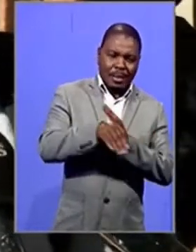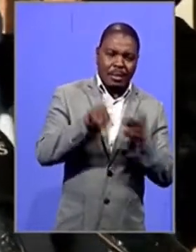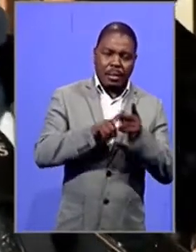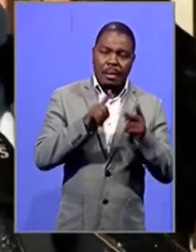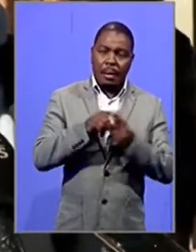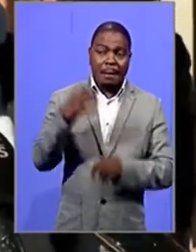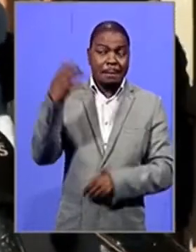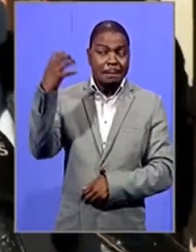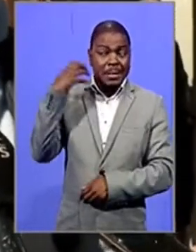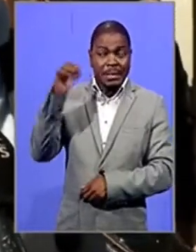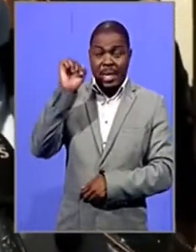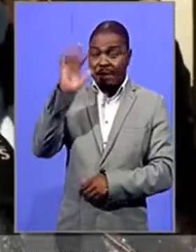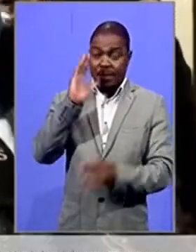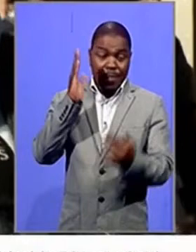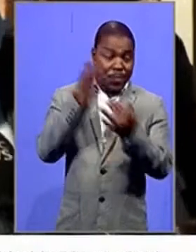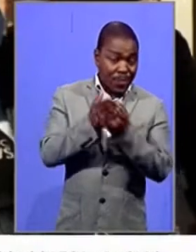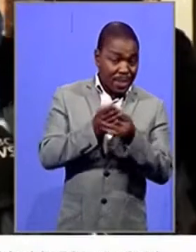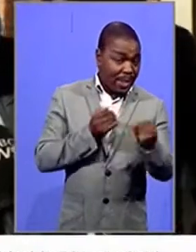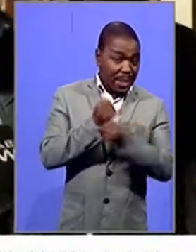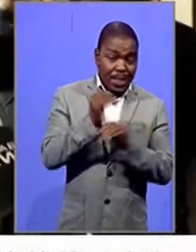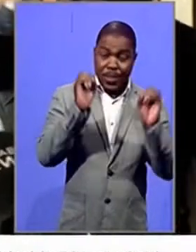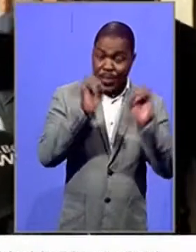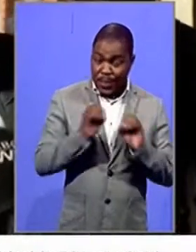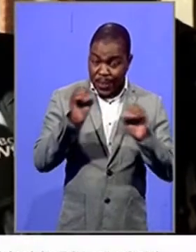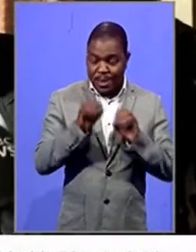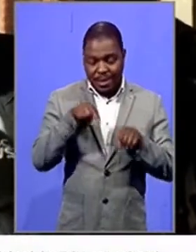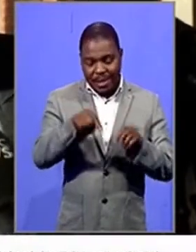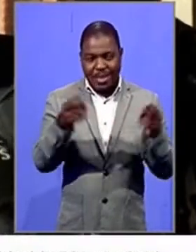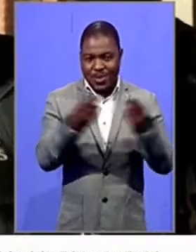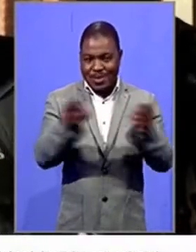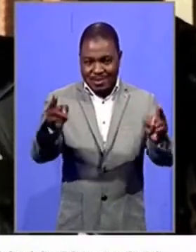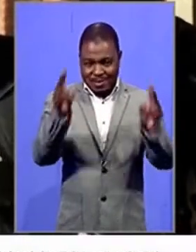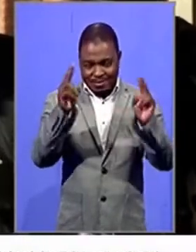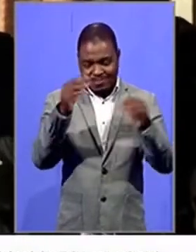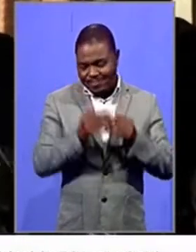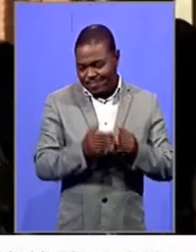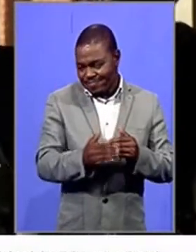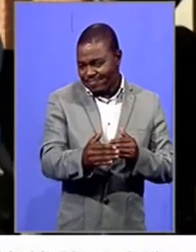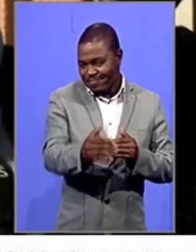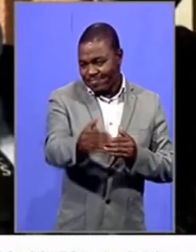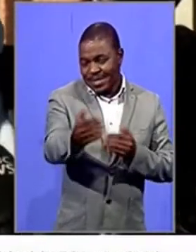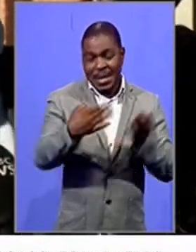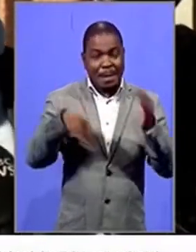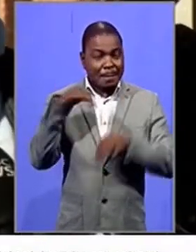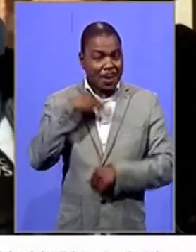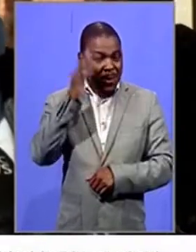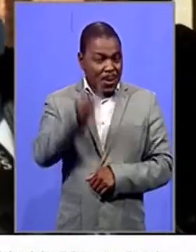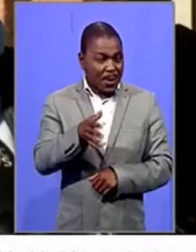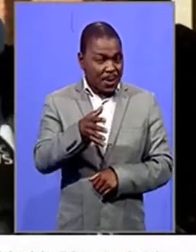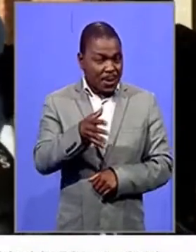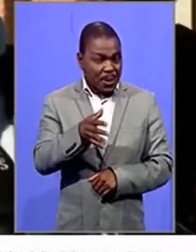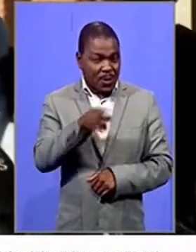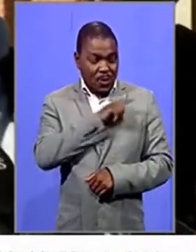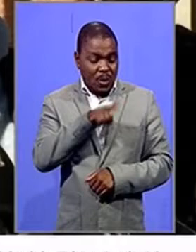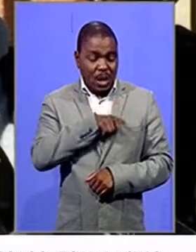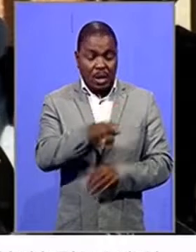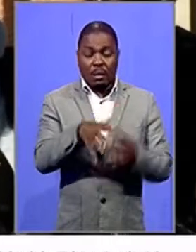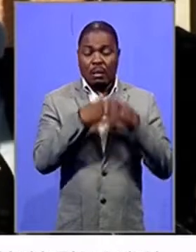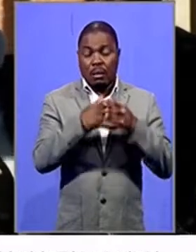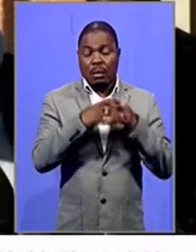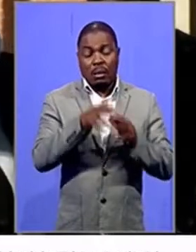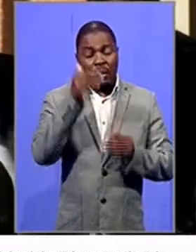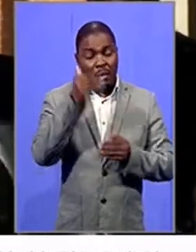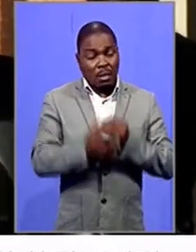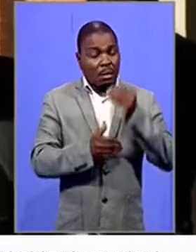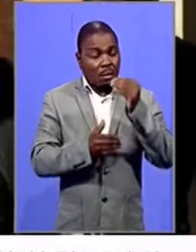a ka senke kgato ka pelenyana university ena ha ke bone ka re tla kgona ho khutla tshenyong entse tsa hala letsatsi le